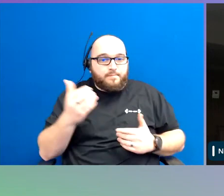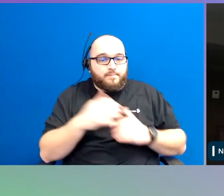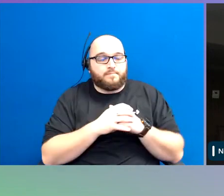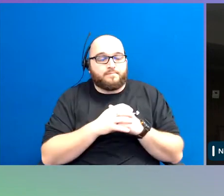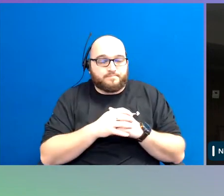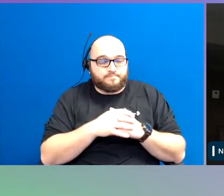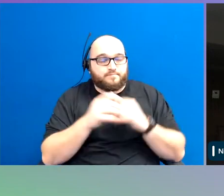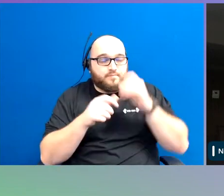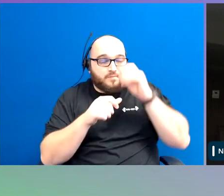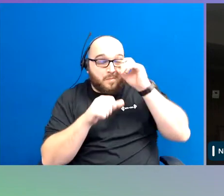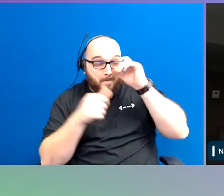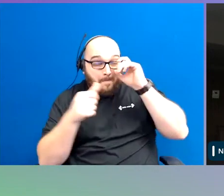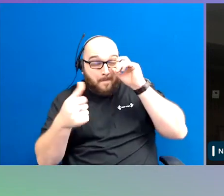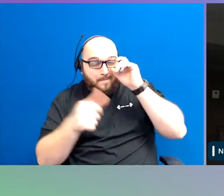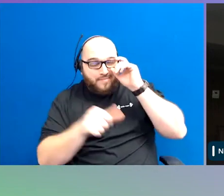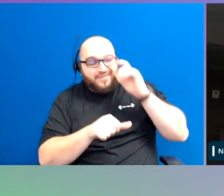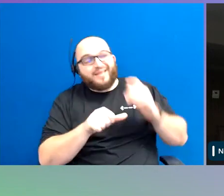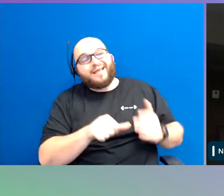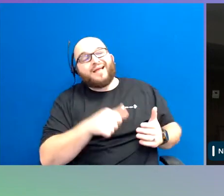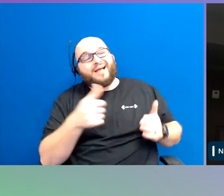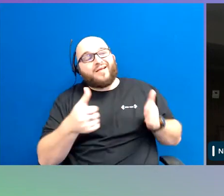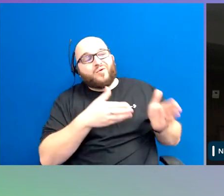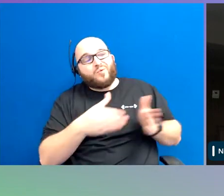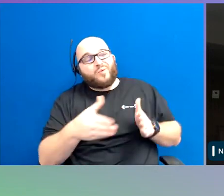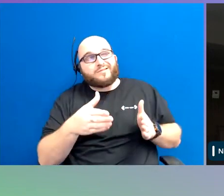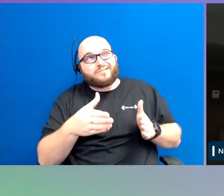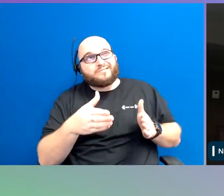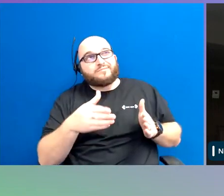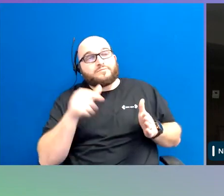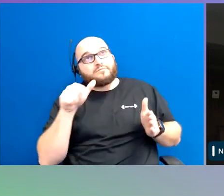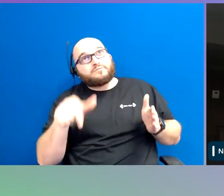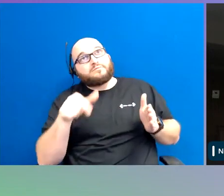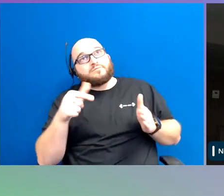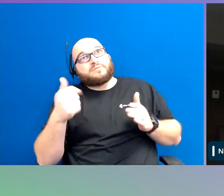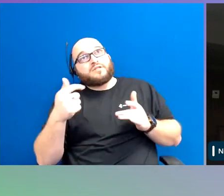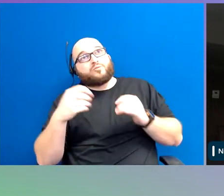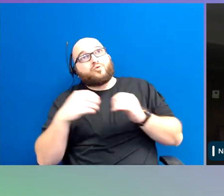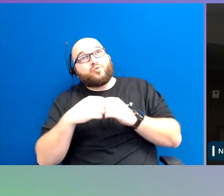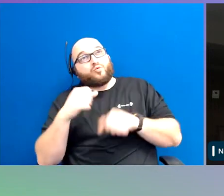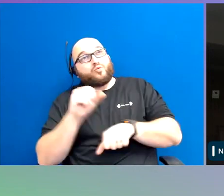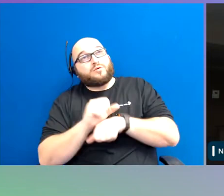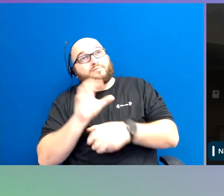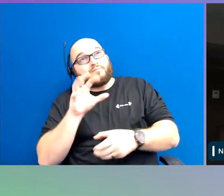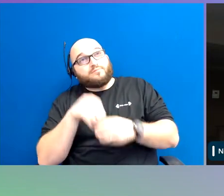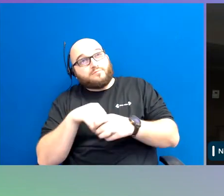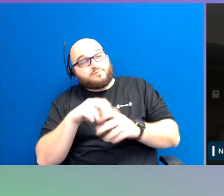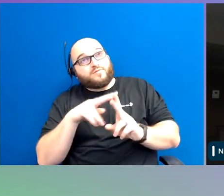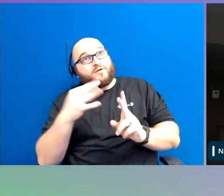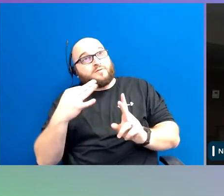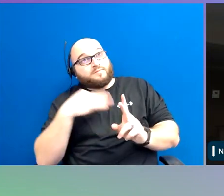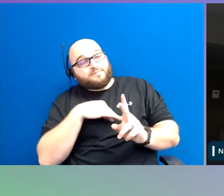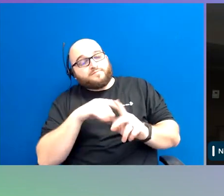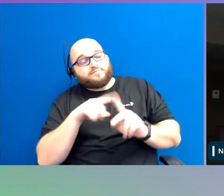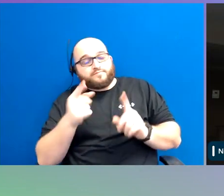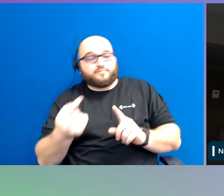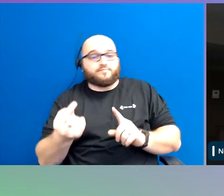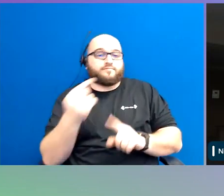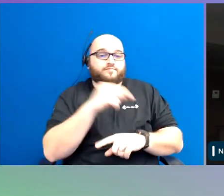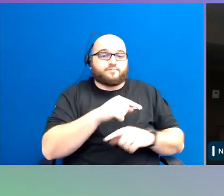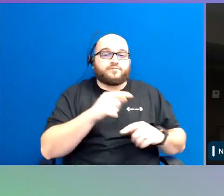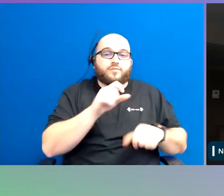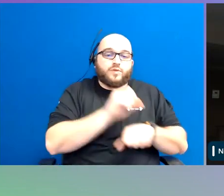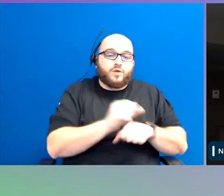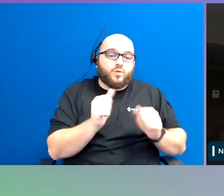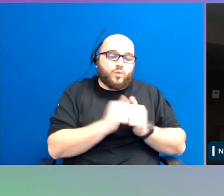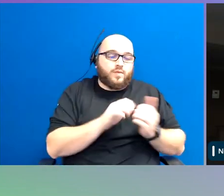The other way you can also, that's a little bit more labor intensive, but very helpful, is like working with